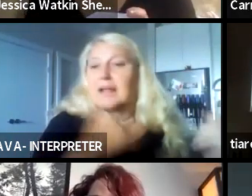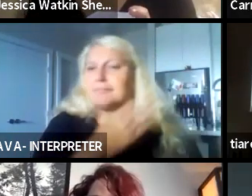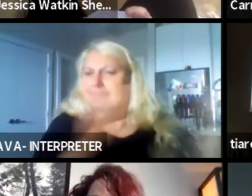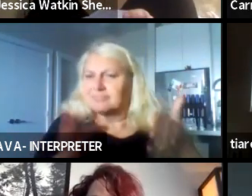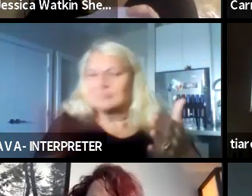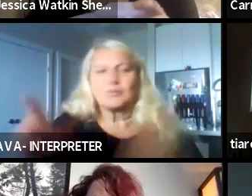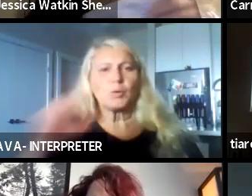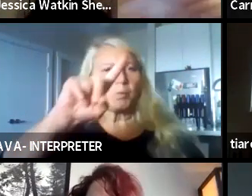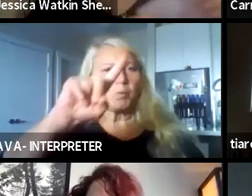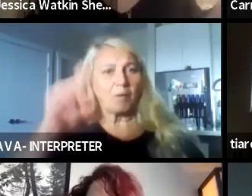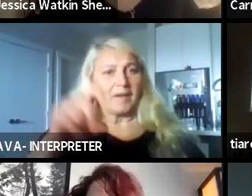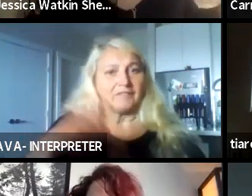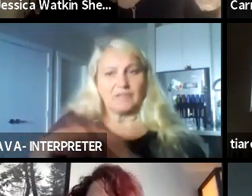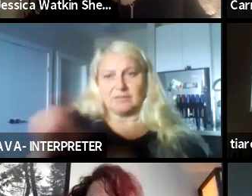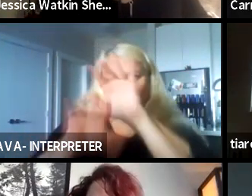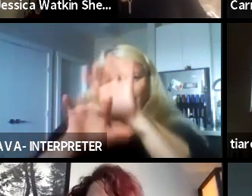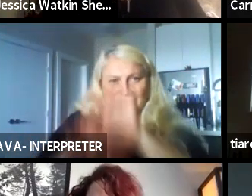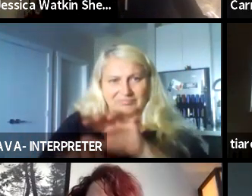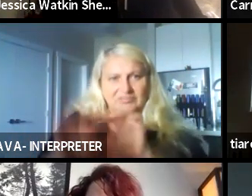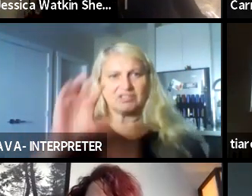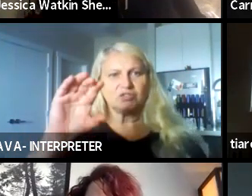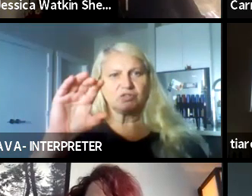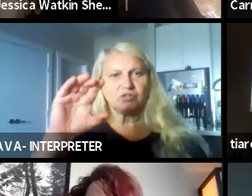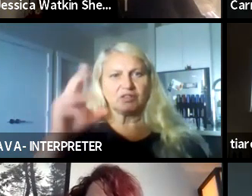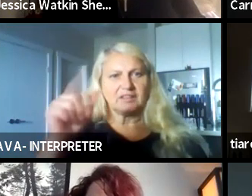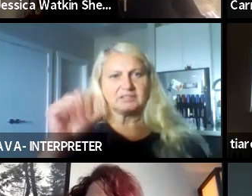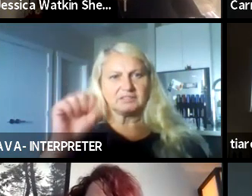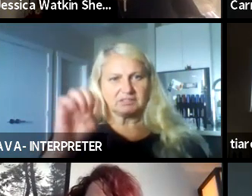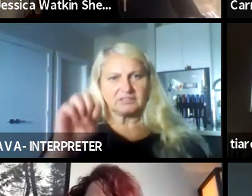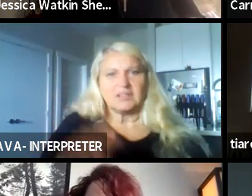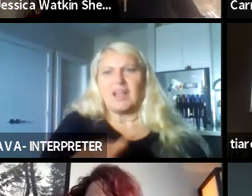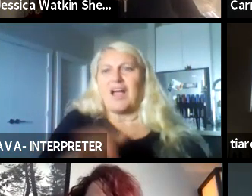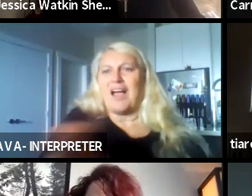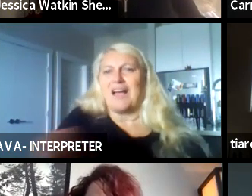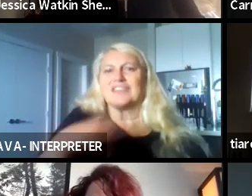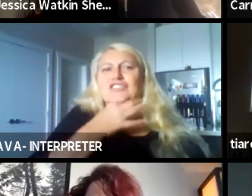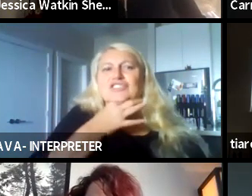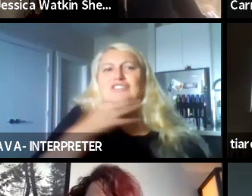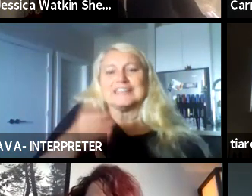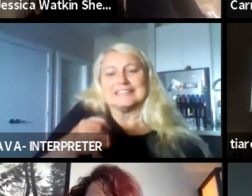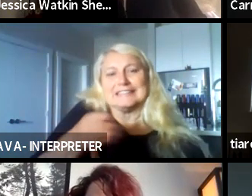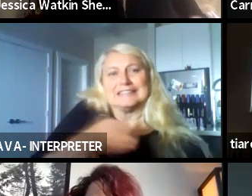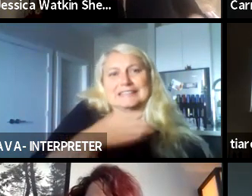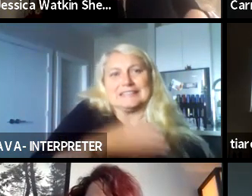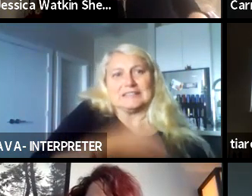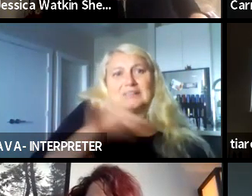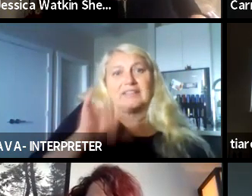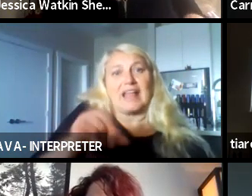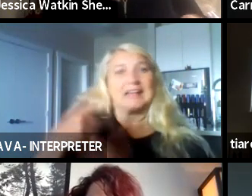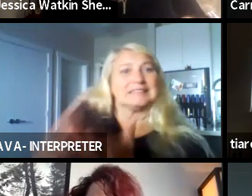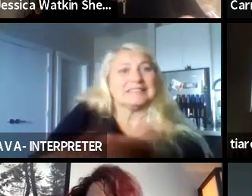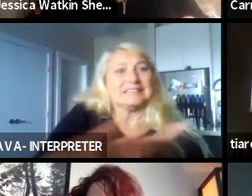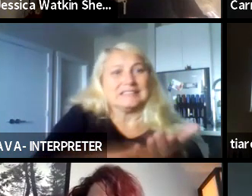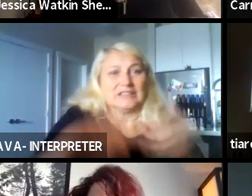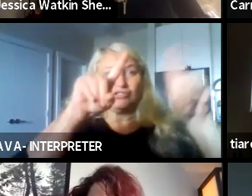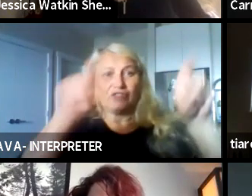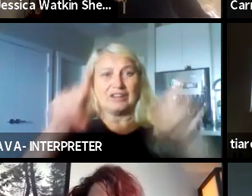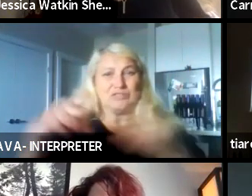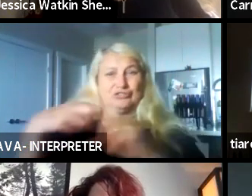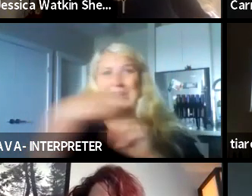What was the co-creation process for the questions asked each participant in that spectacular